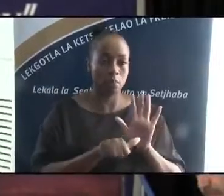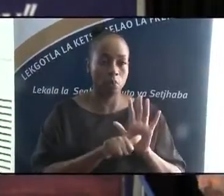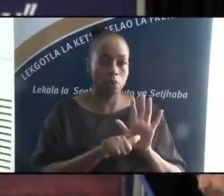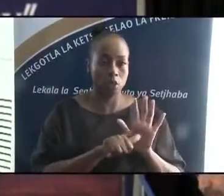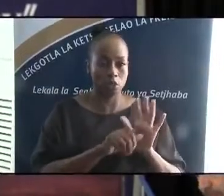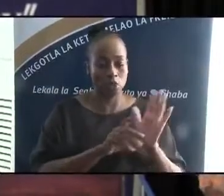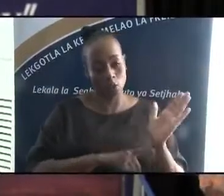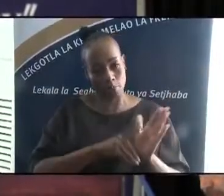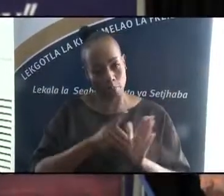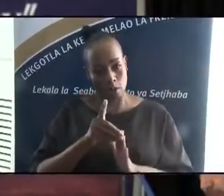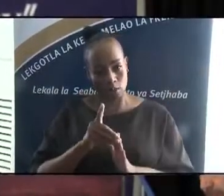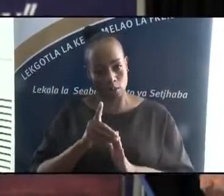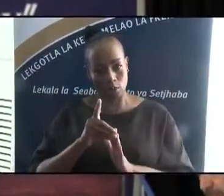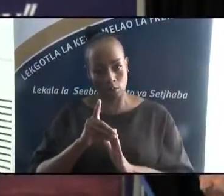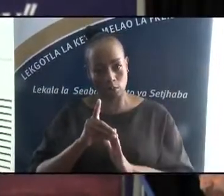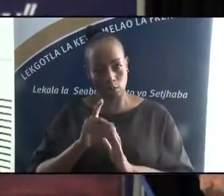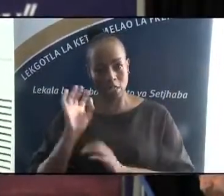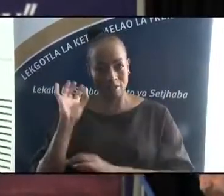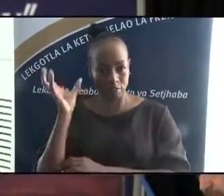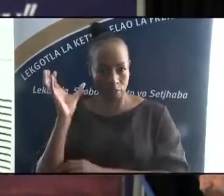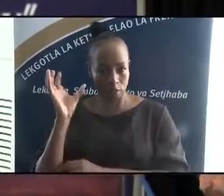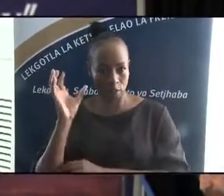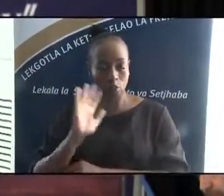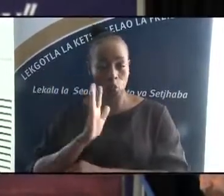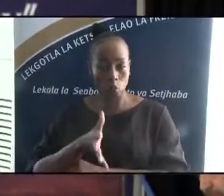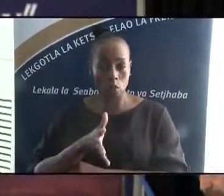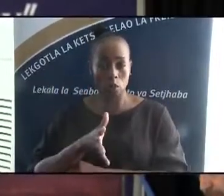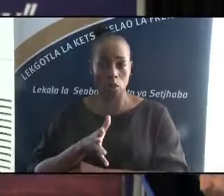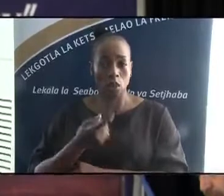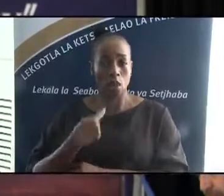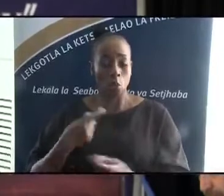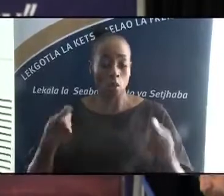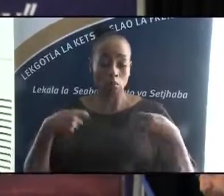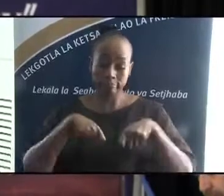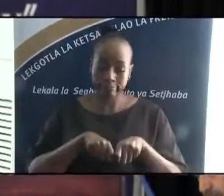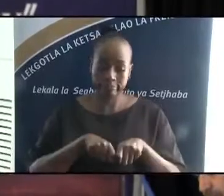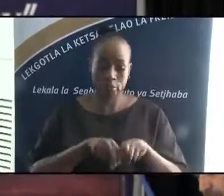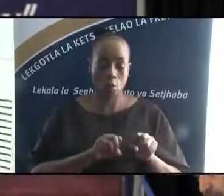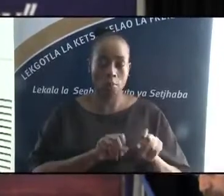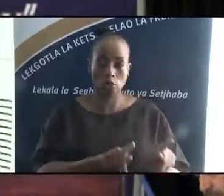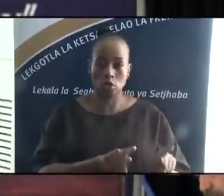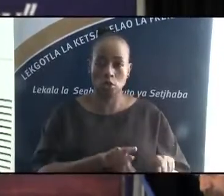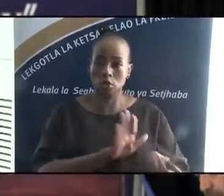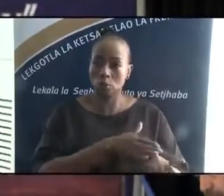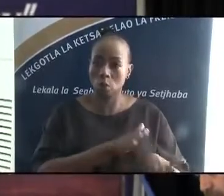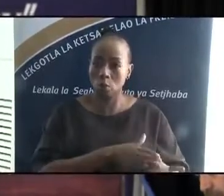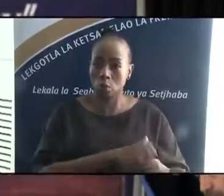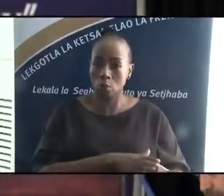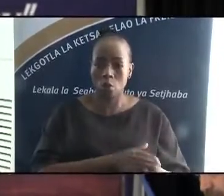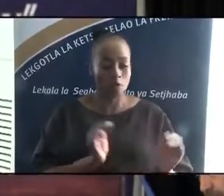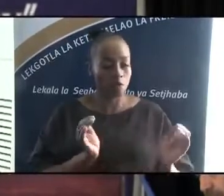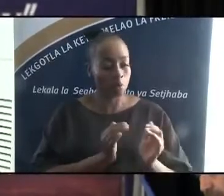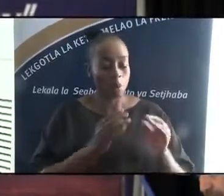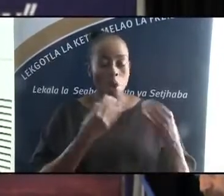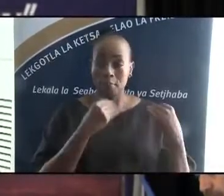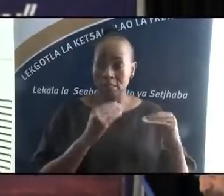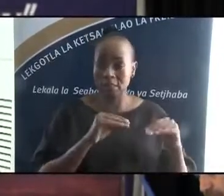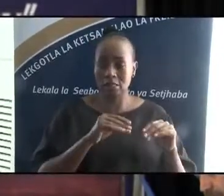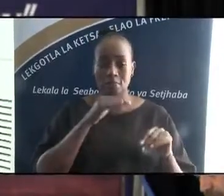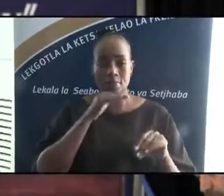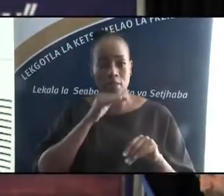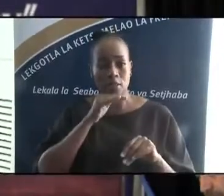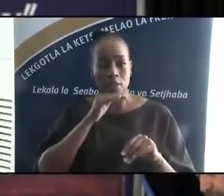towards the development of our province. It will contribute to the opportunities for SMMEs, not